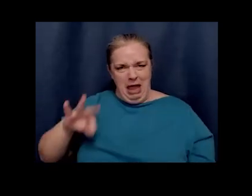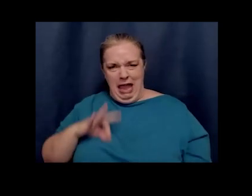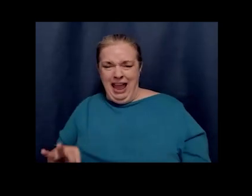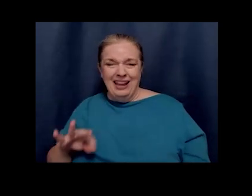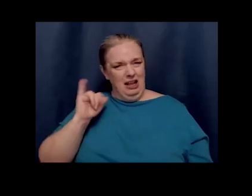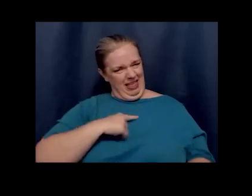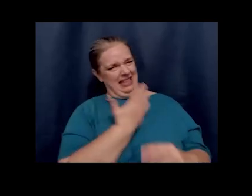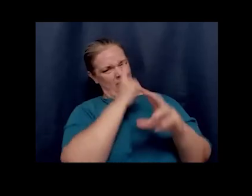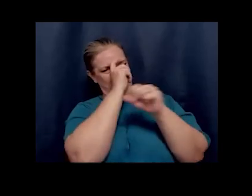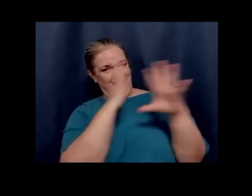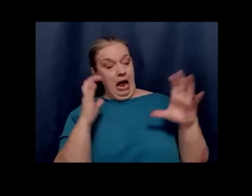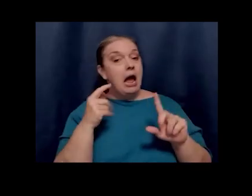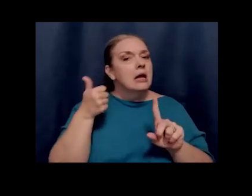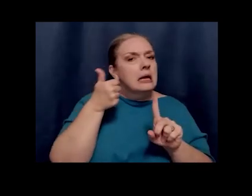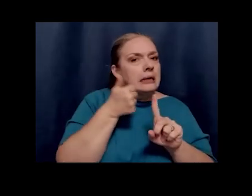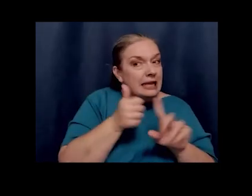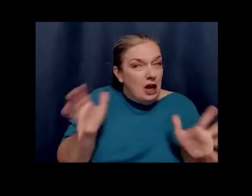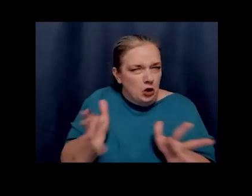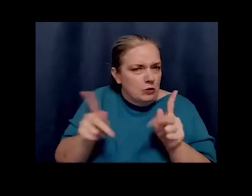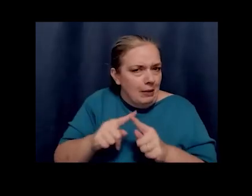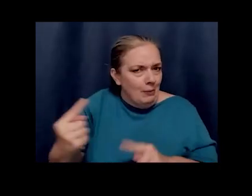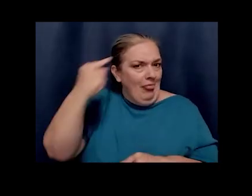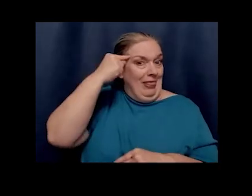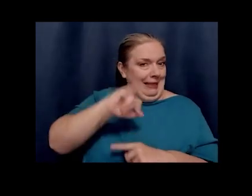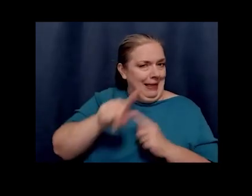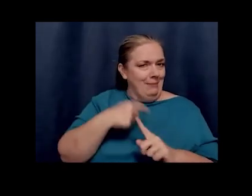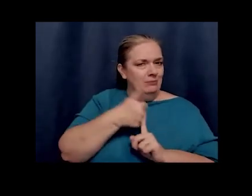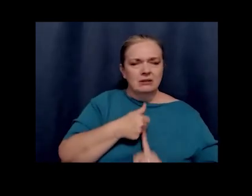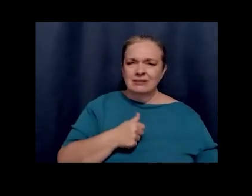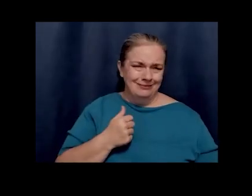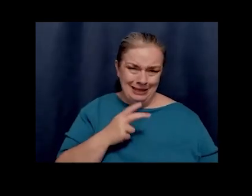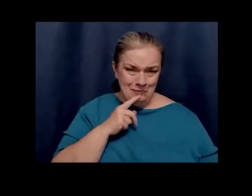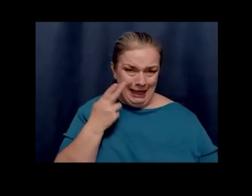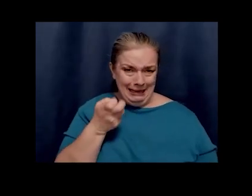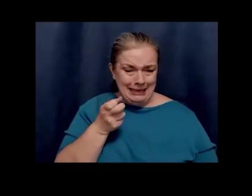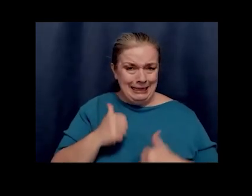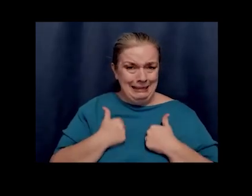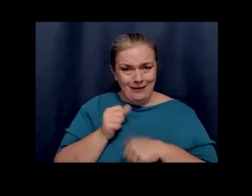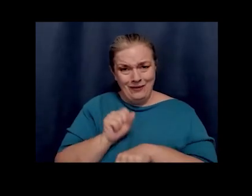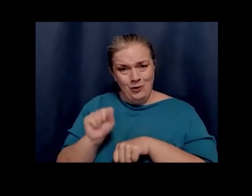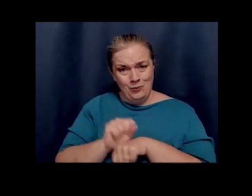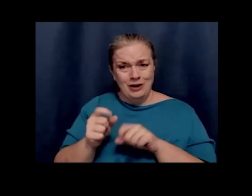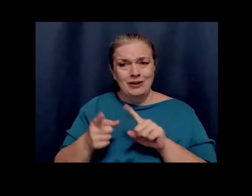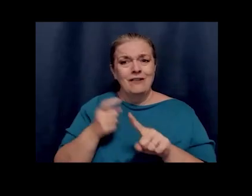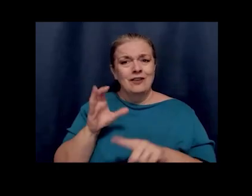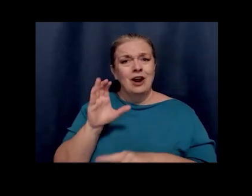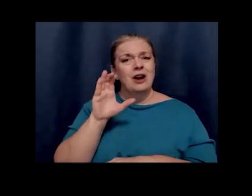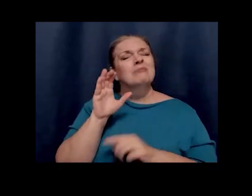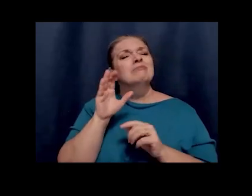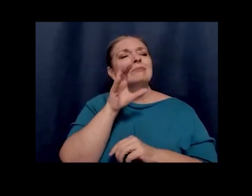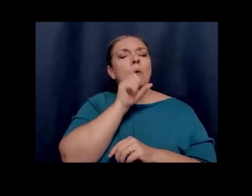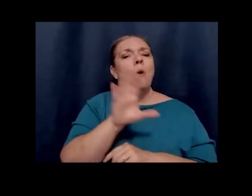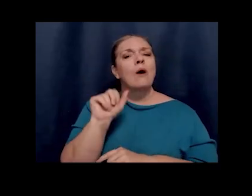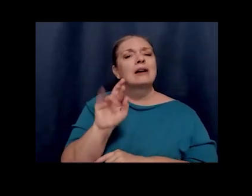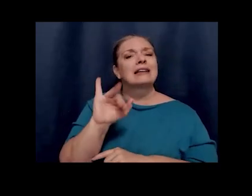to perpetuate, by the way. He lived and worked out of a converted carriage barn, which was part of a larger complex of buildings owned by